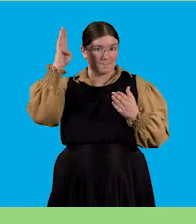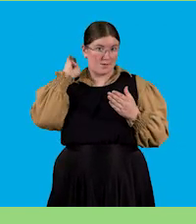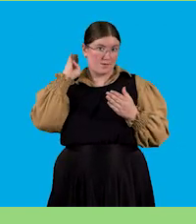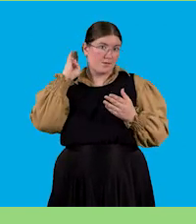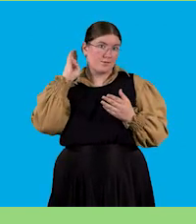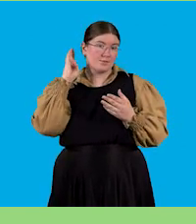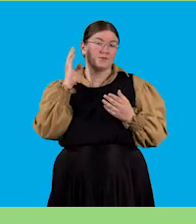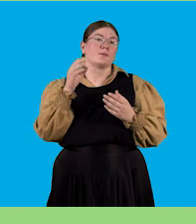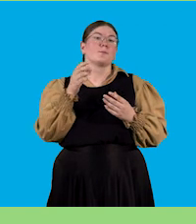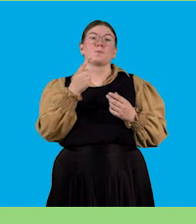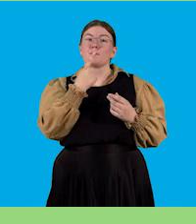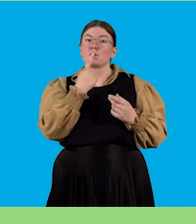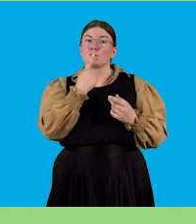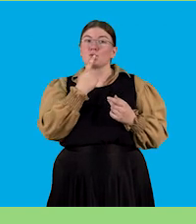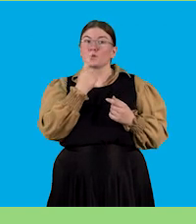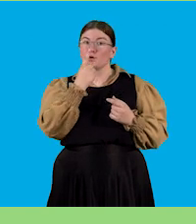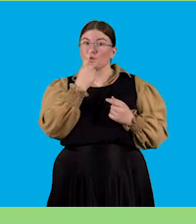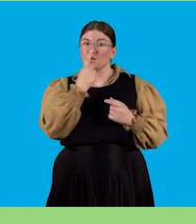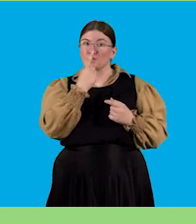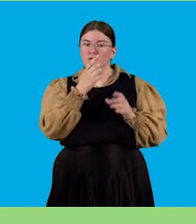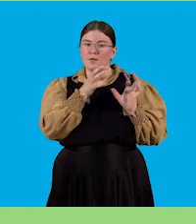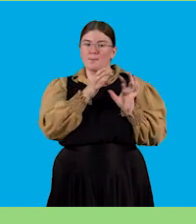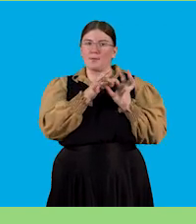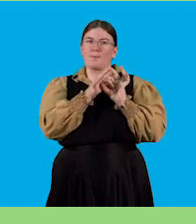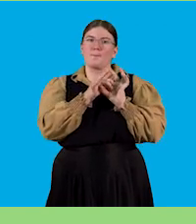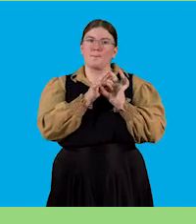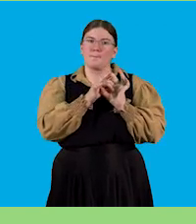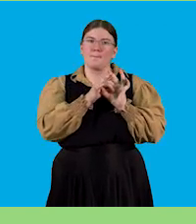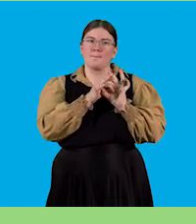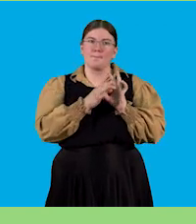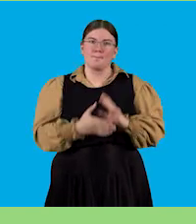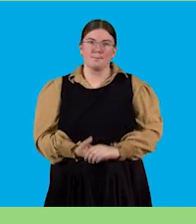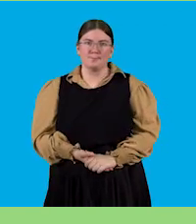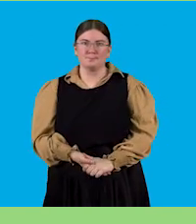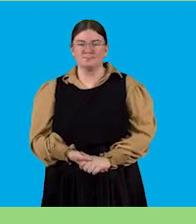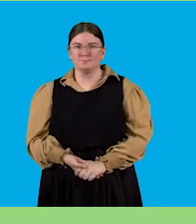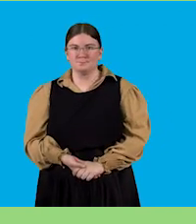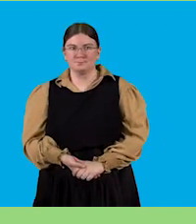connects the mouth cavity and the nasal cavity.